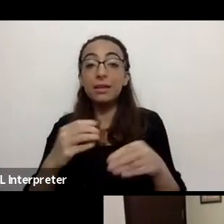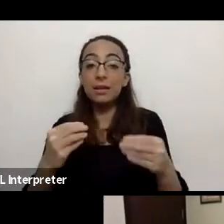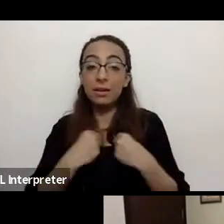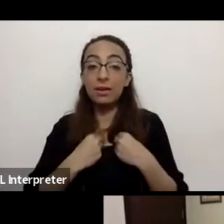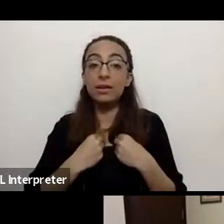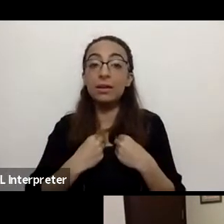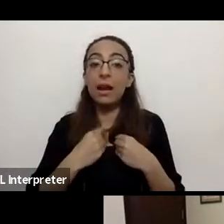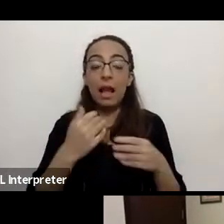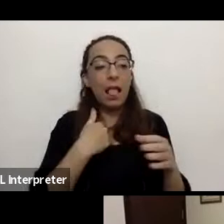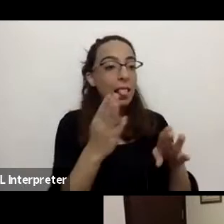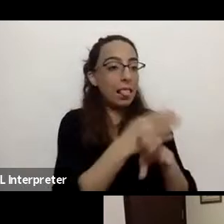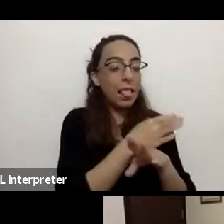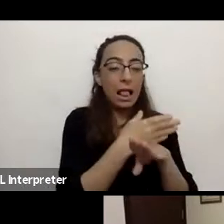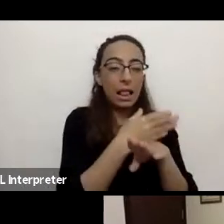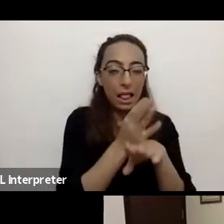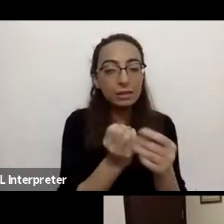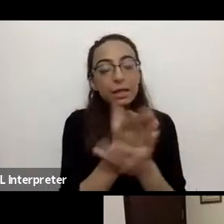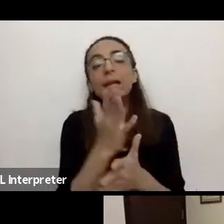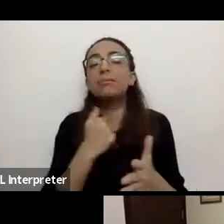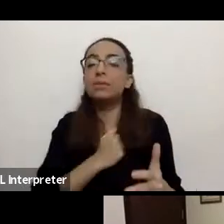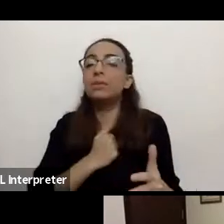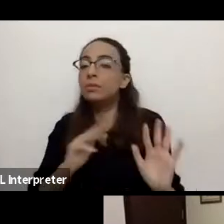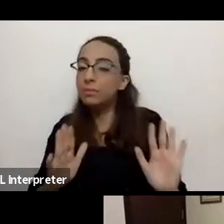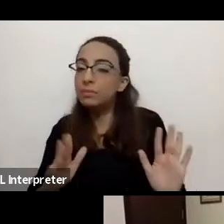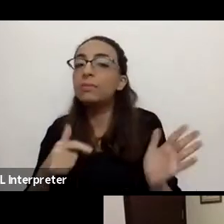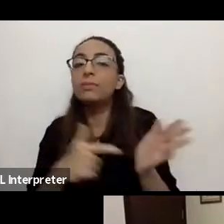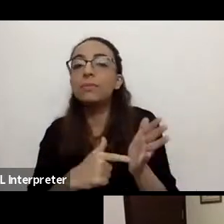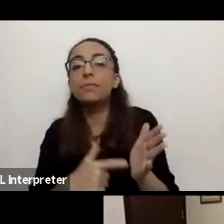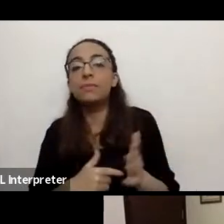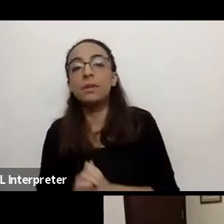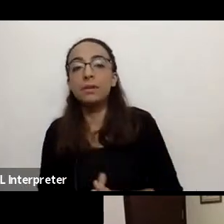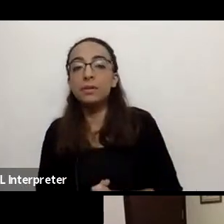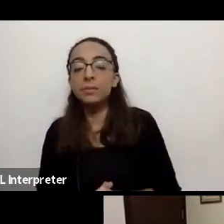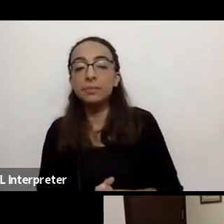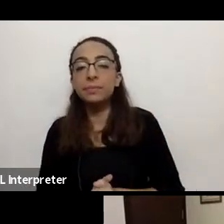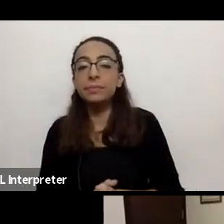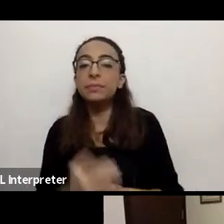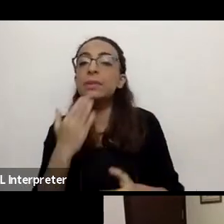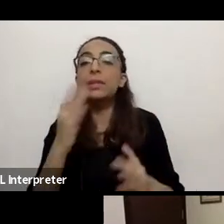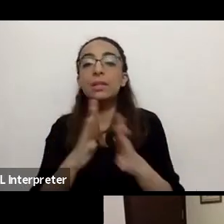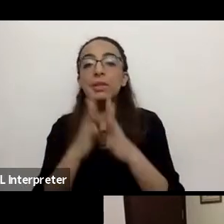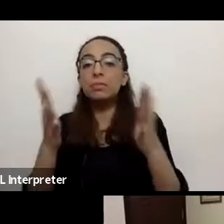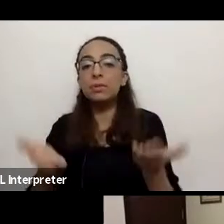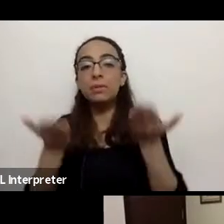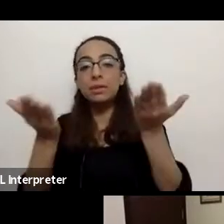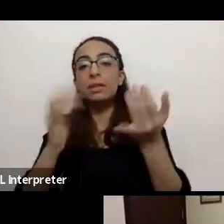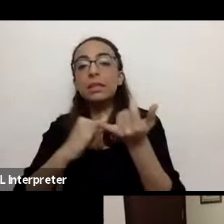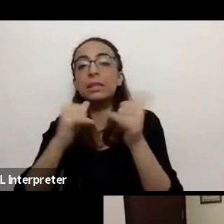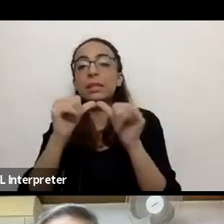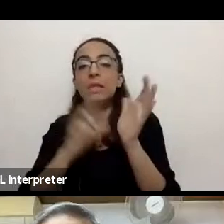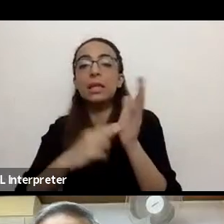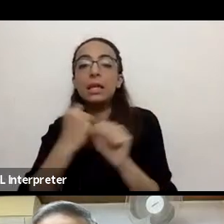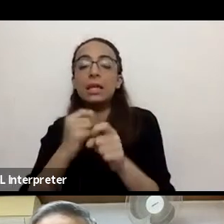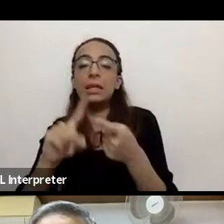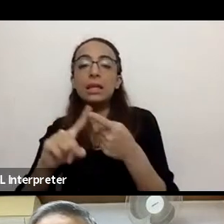we took to start the webinar or this session. Thank you so much. Over to you, Sangeeta ji.